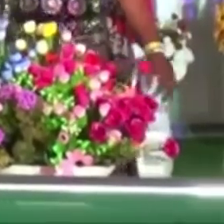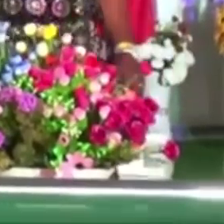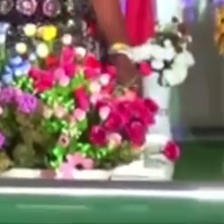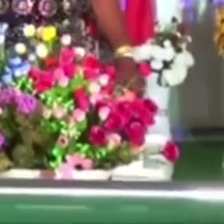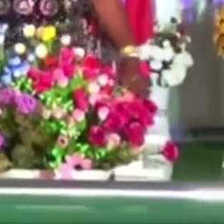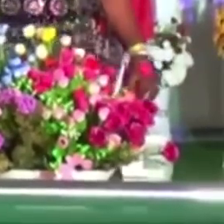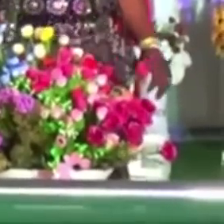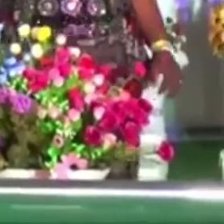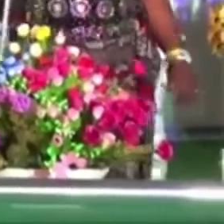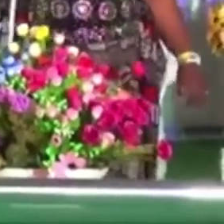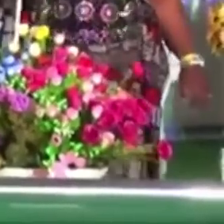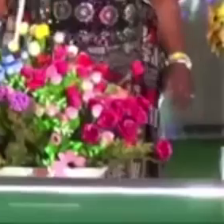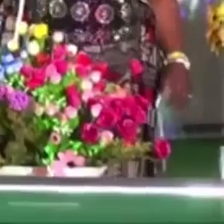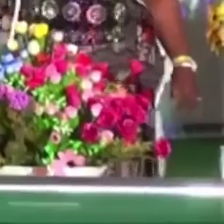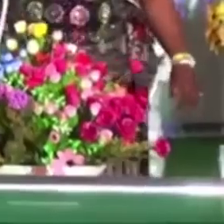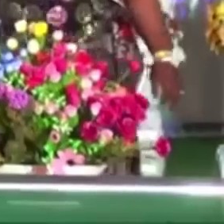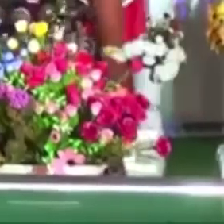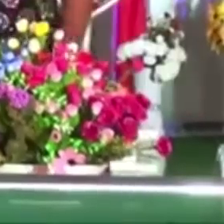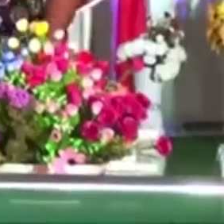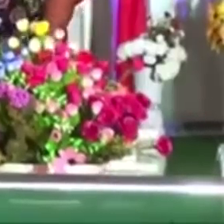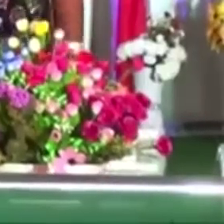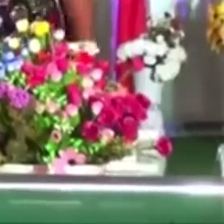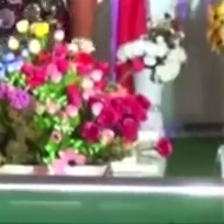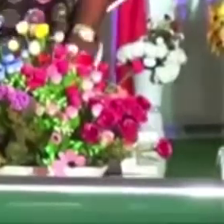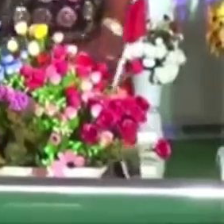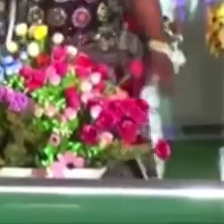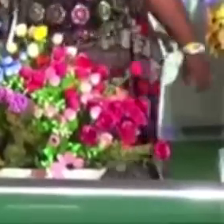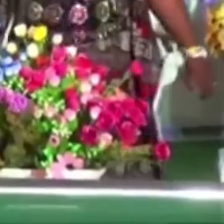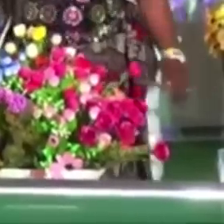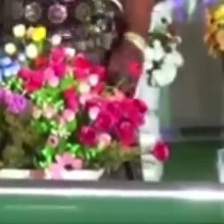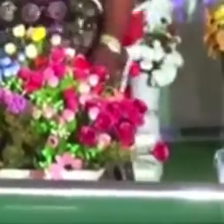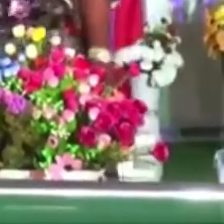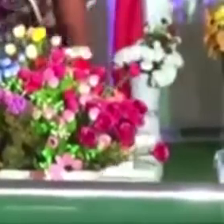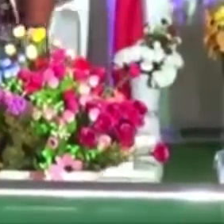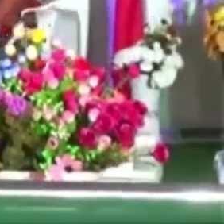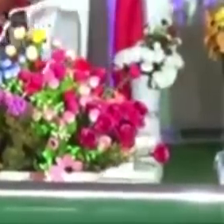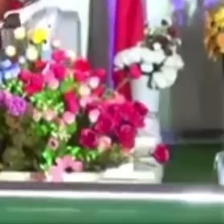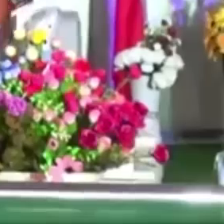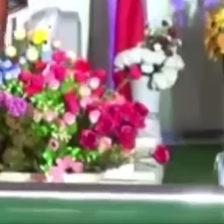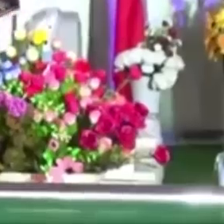all? Fire me, Lord. Damn you, Goku.